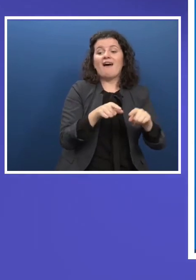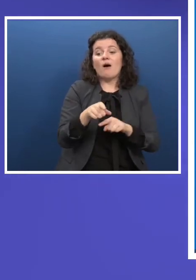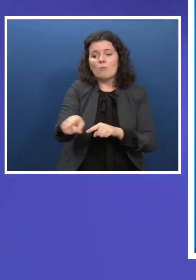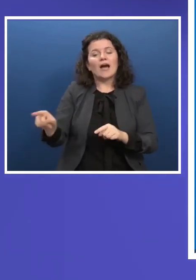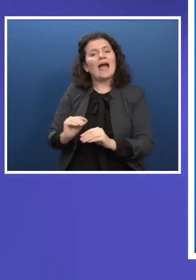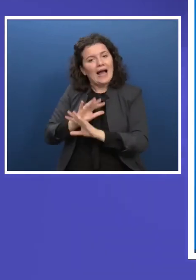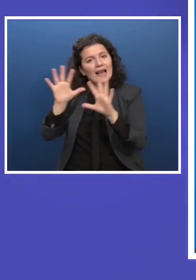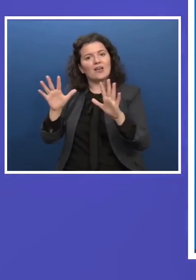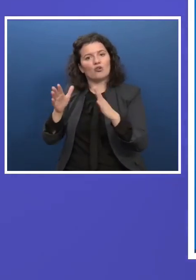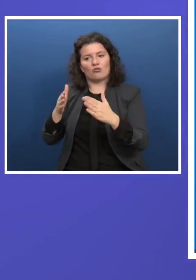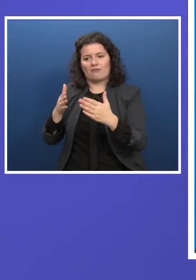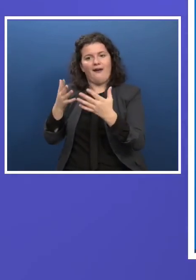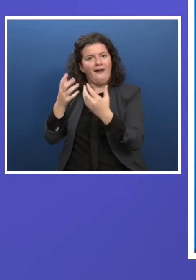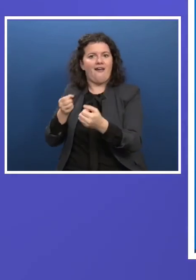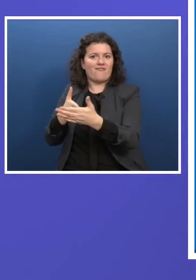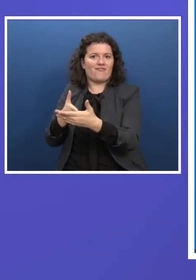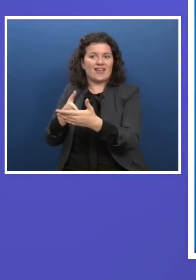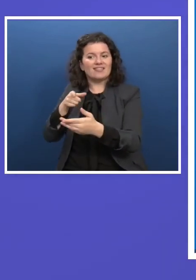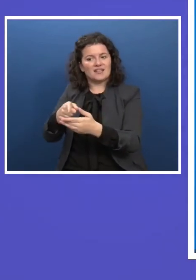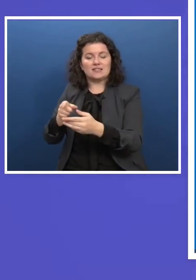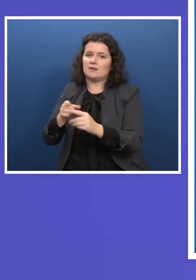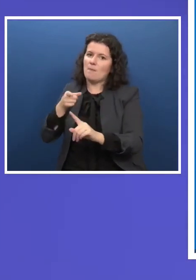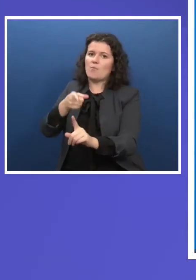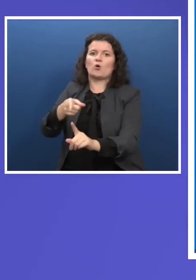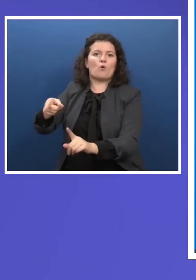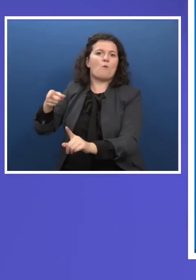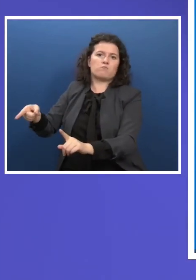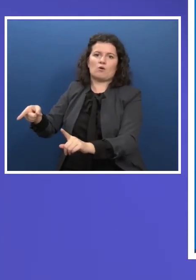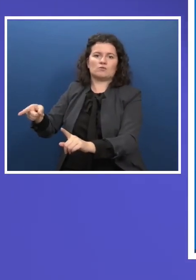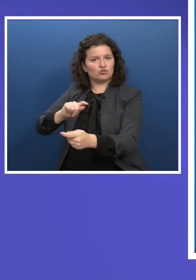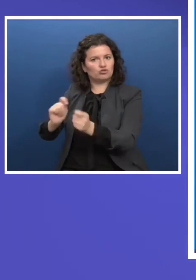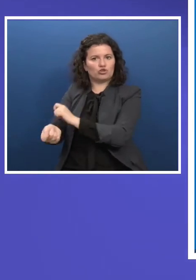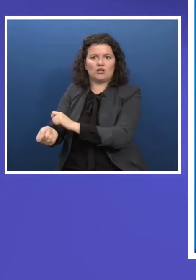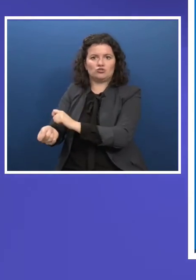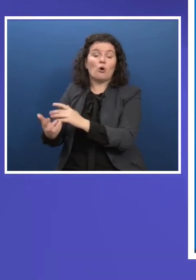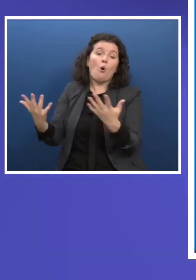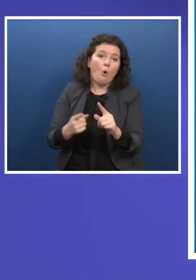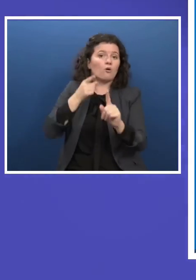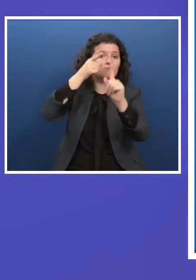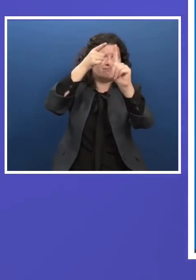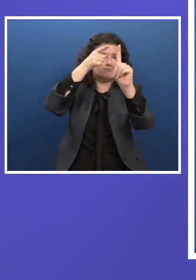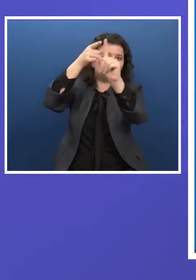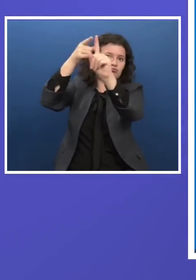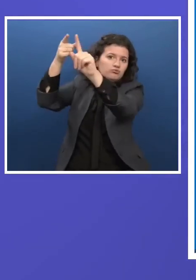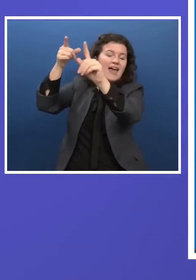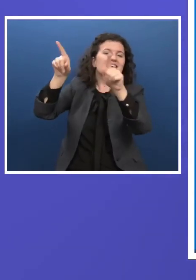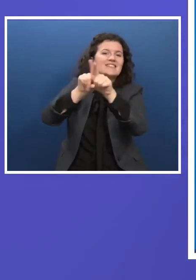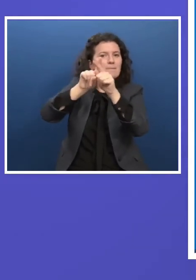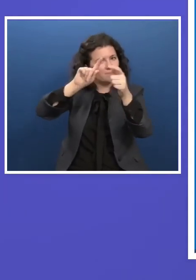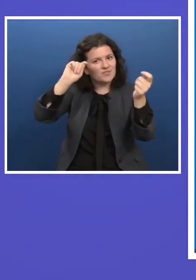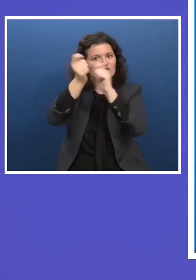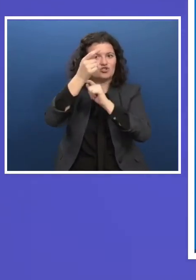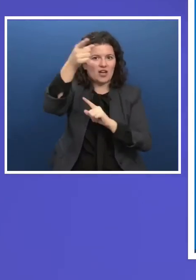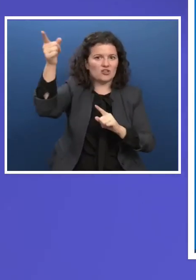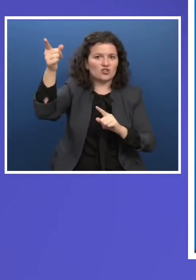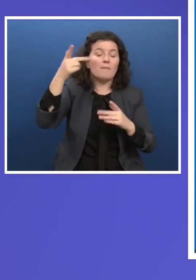need to continue pointing towards those inequalities that exist at the leadership position. I'm